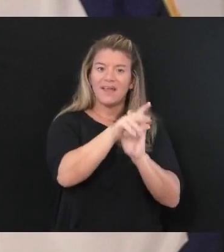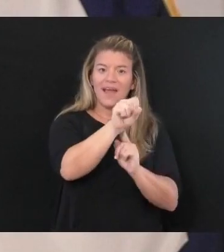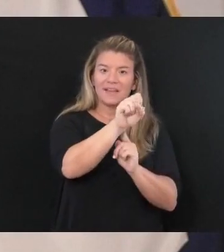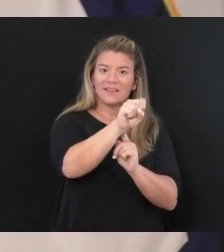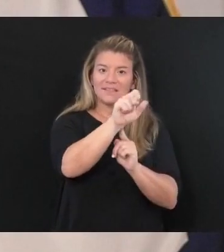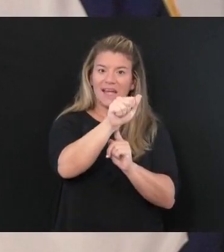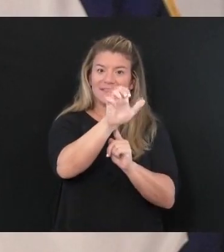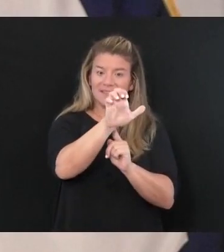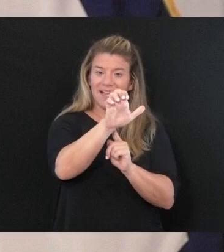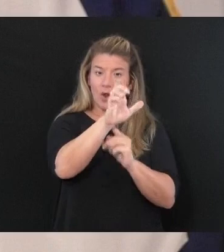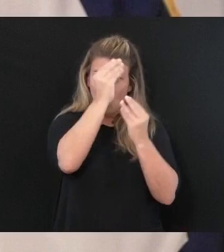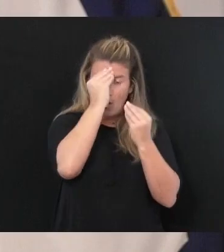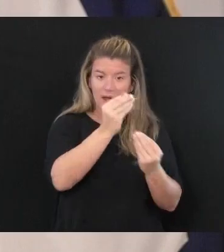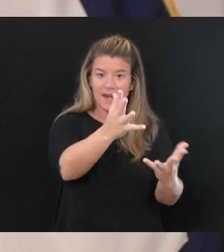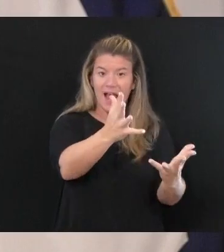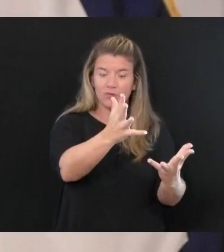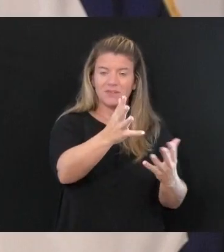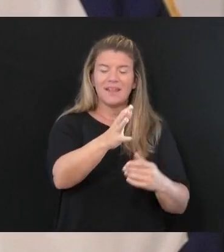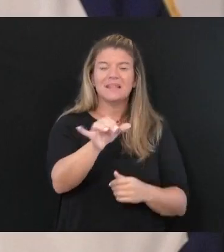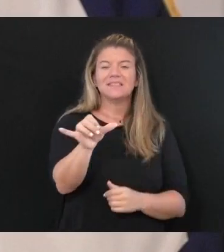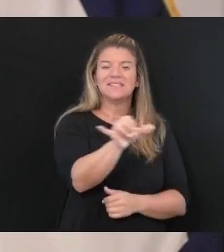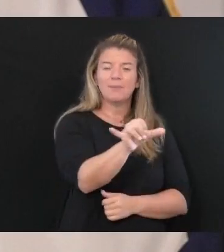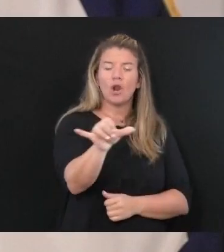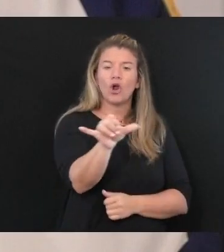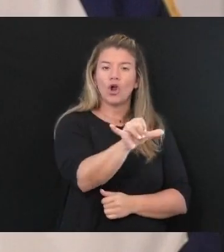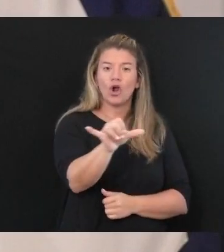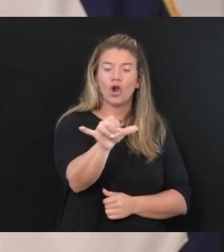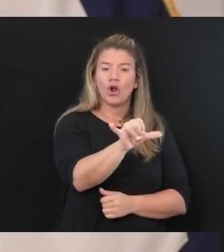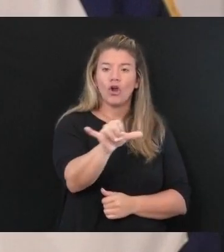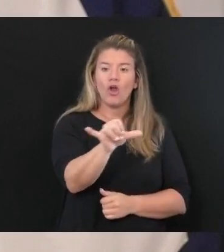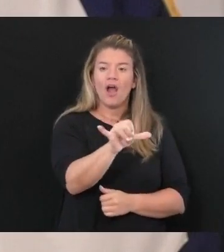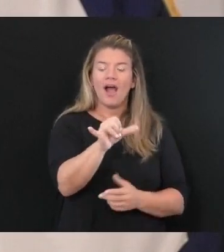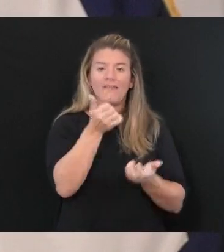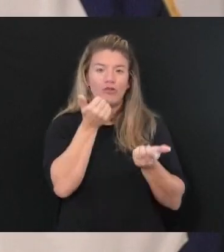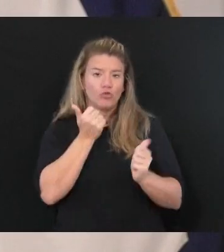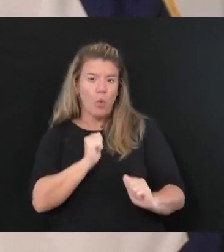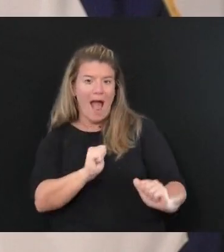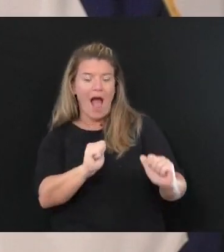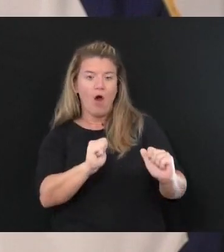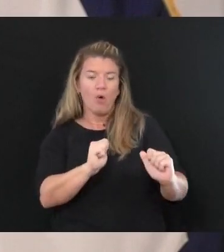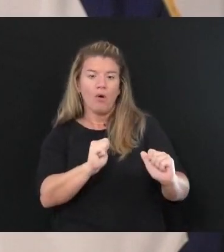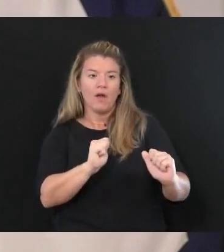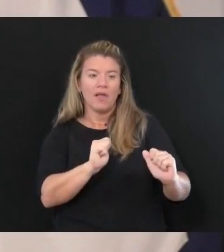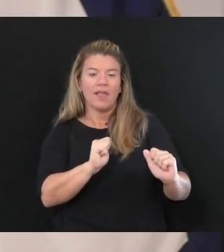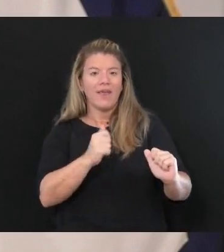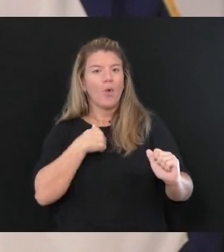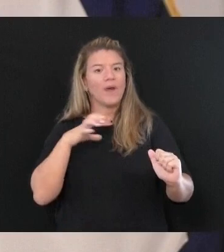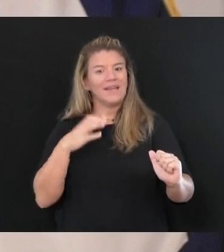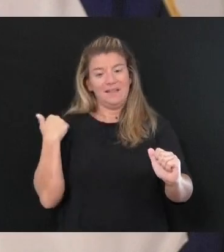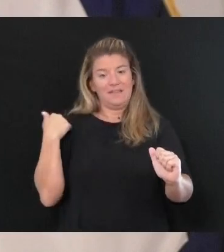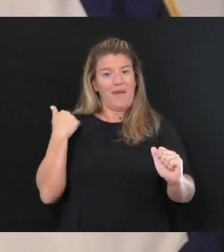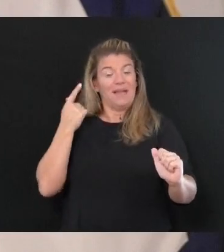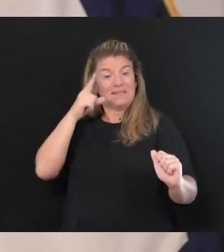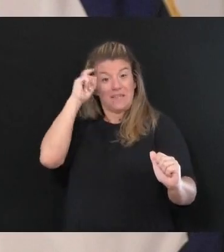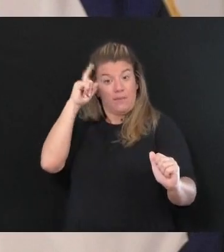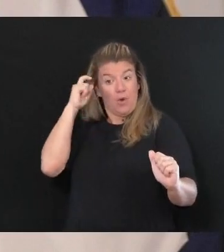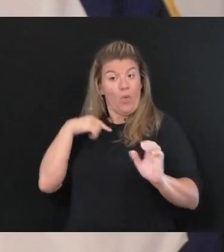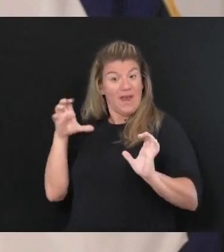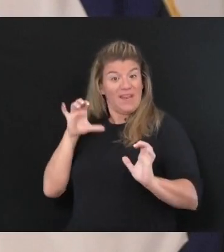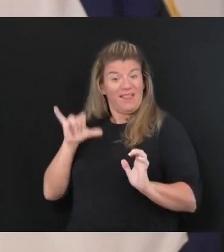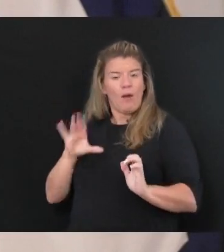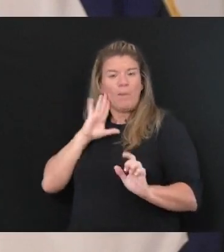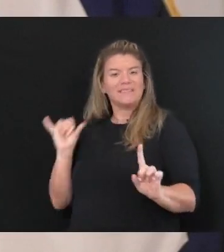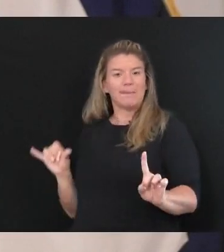SSAC, and it will come out similar to that of the trial basically that we ran in the summer. Where what